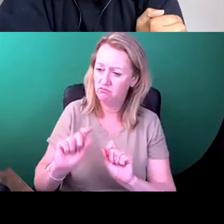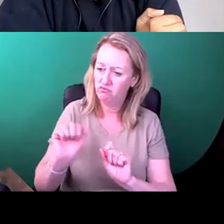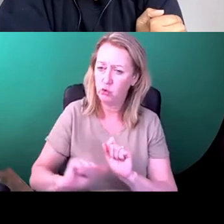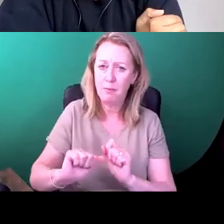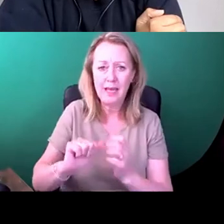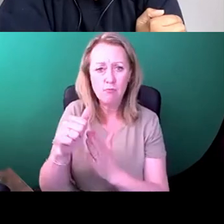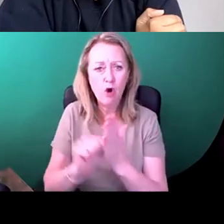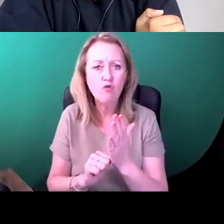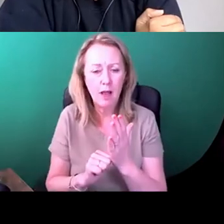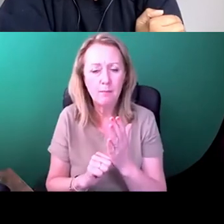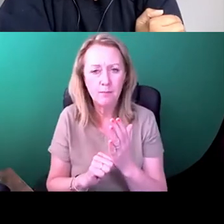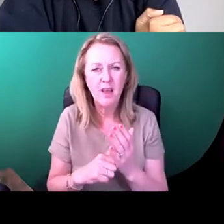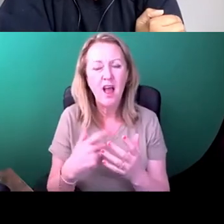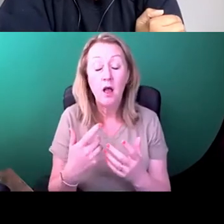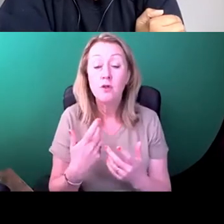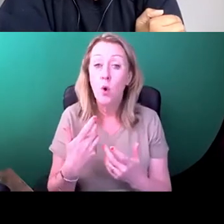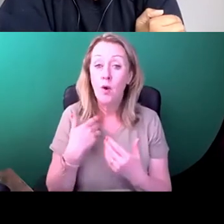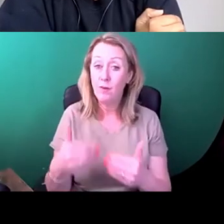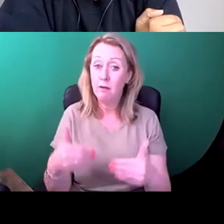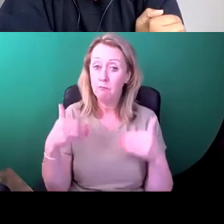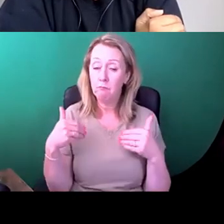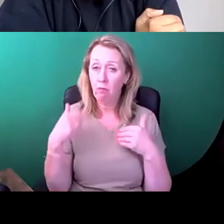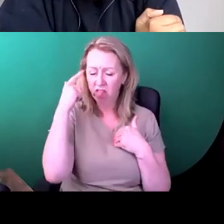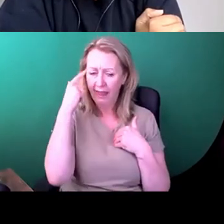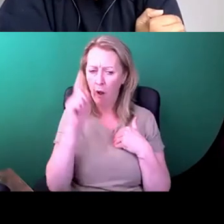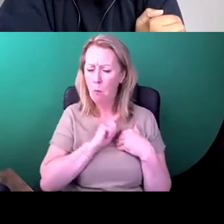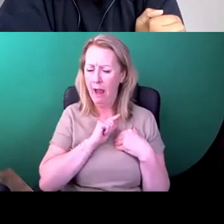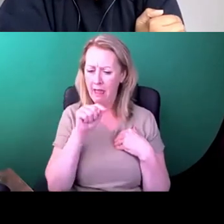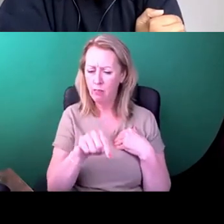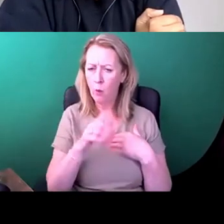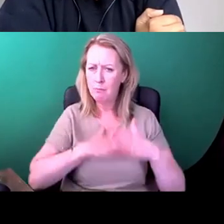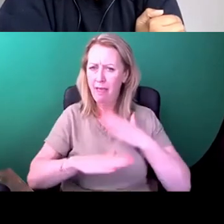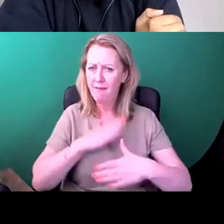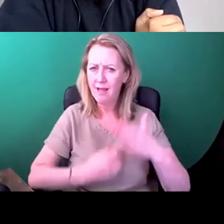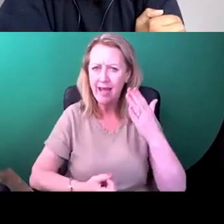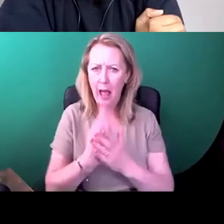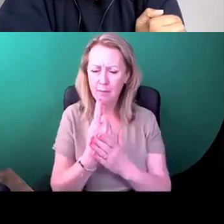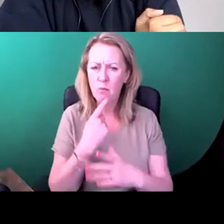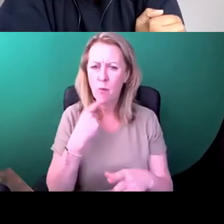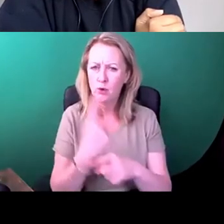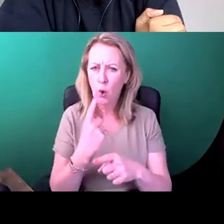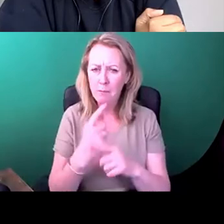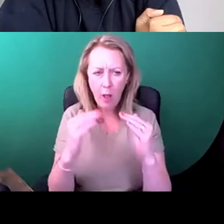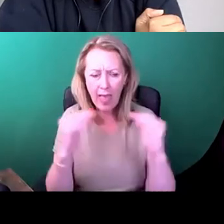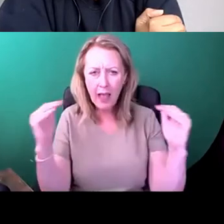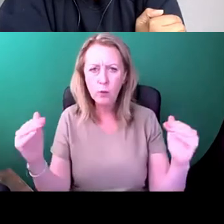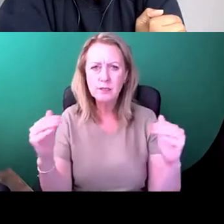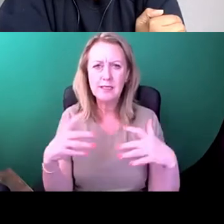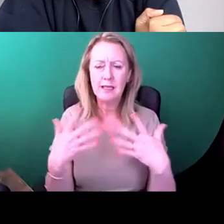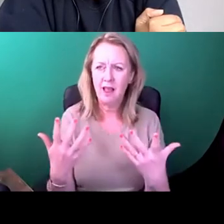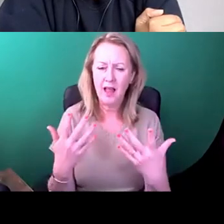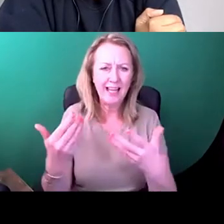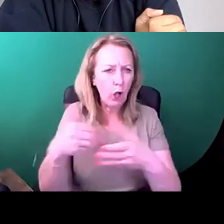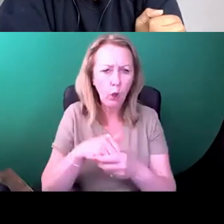further and ask why these approaches, behaviours exist, and why the subject of equity, access and inclusion is not spoken about